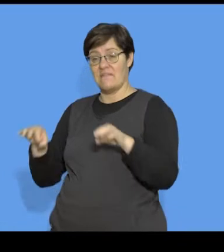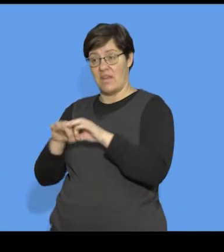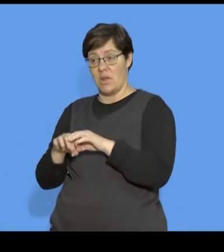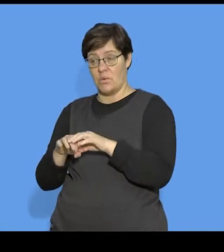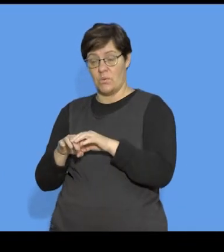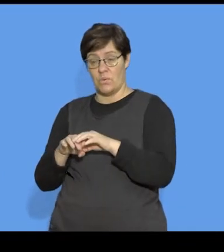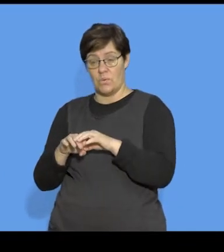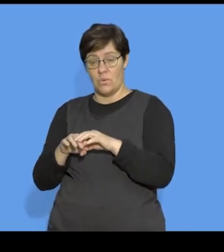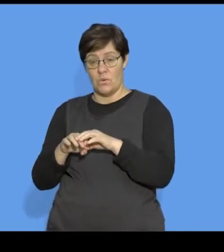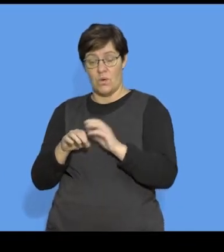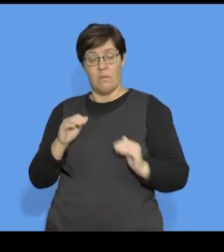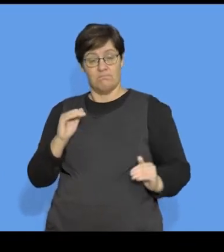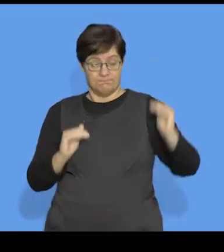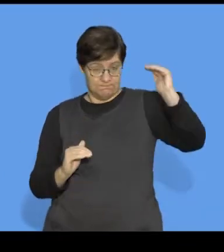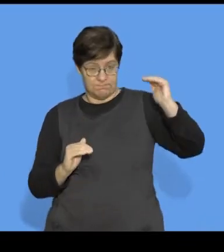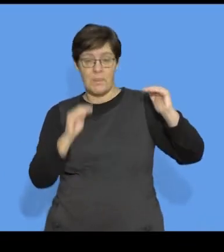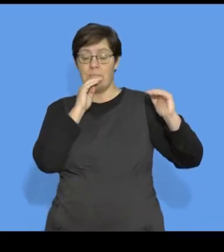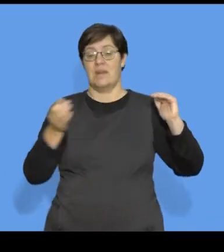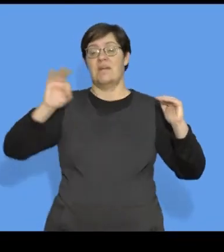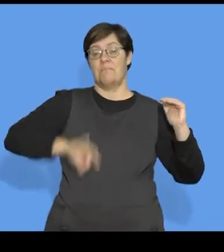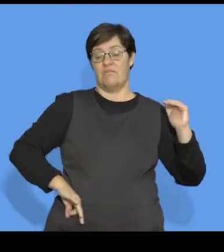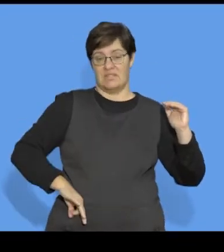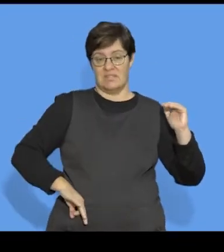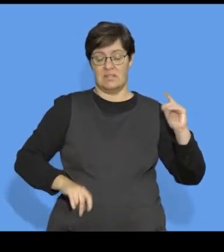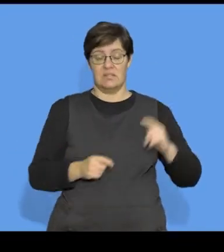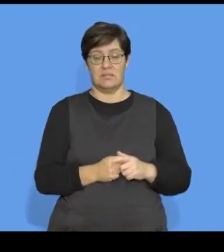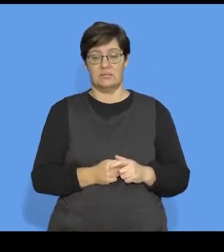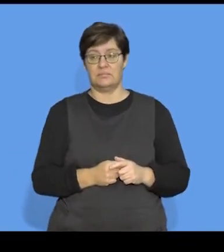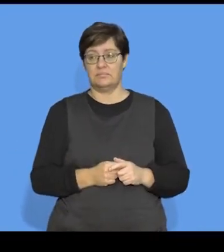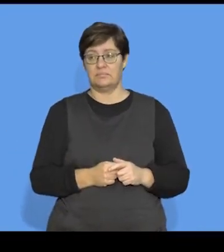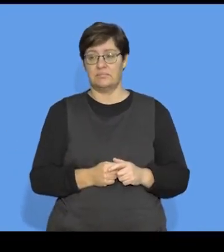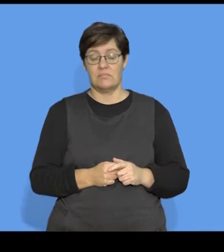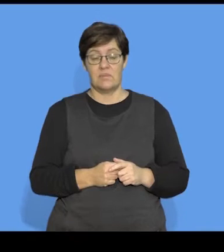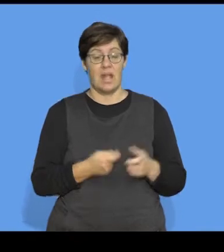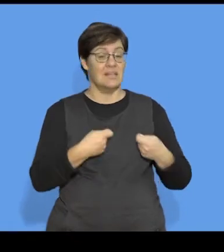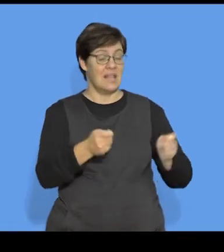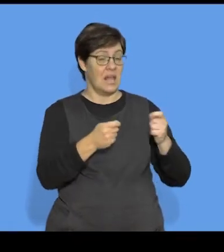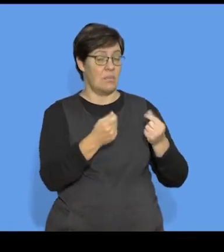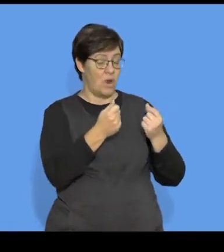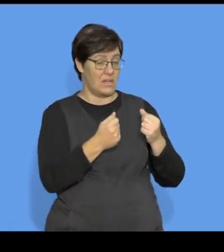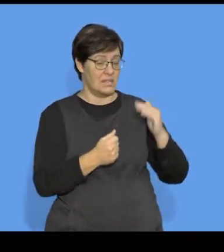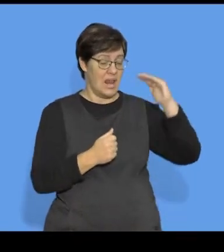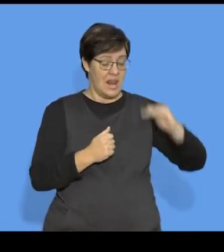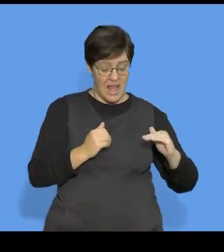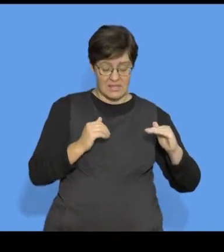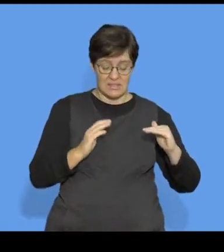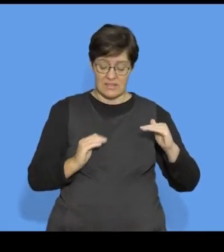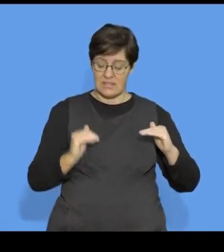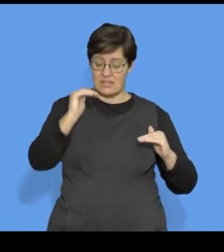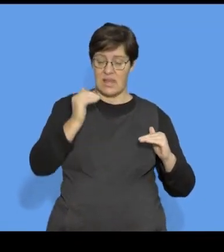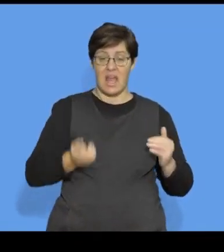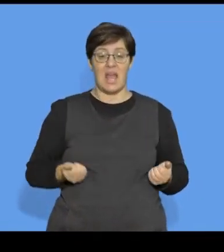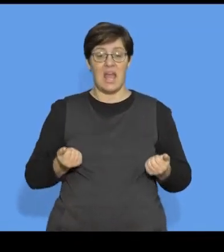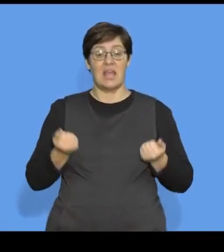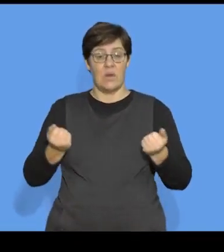going to get a profit. That's right. And if our selling price is less than our